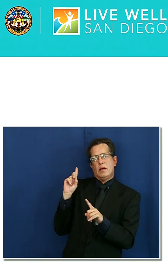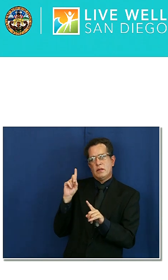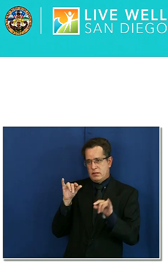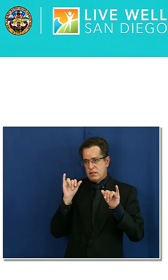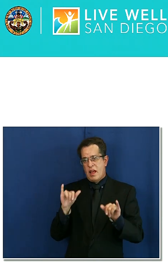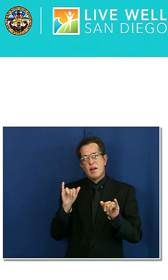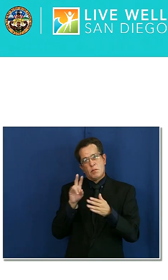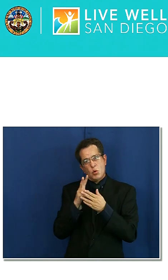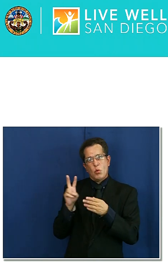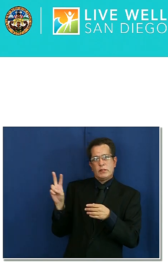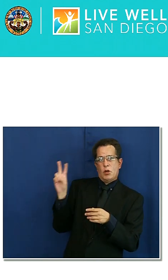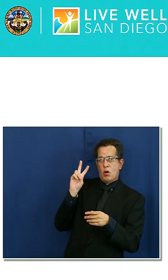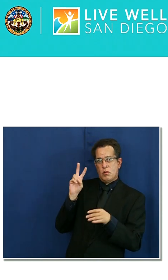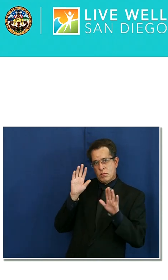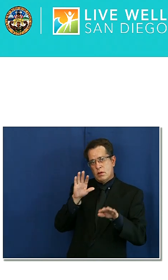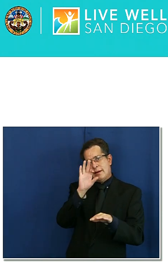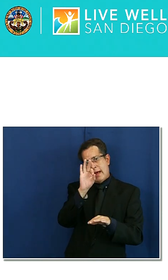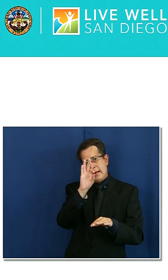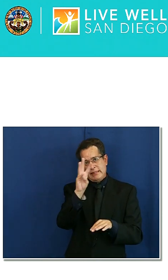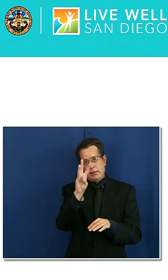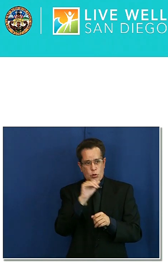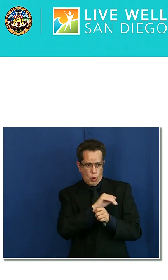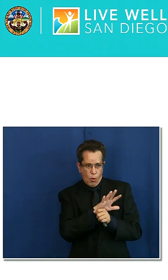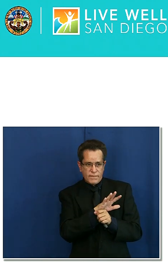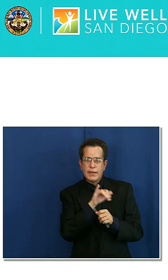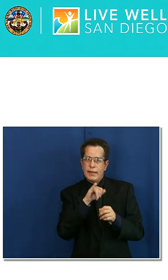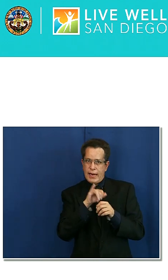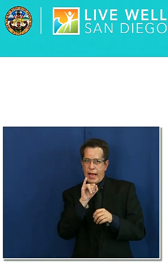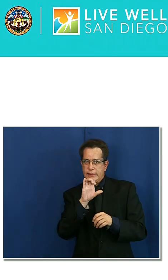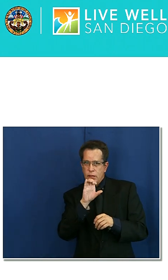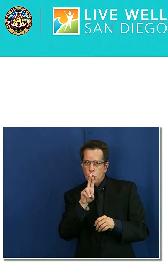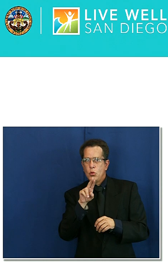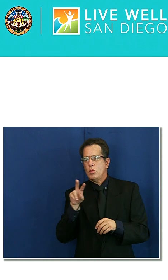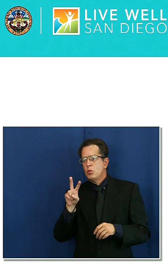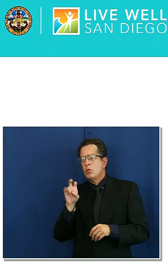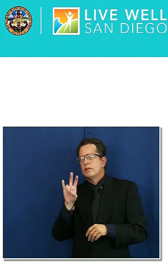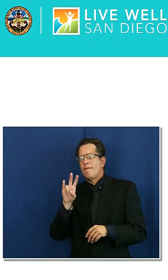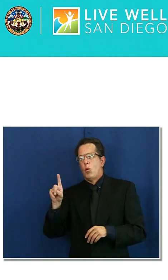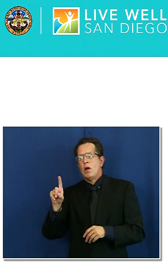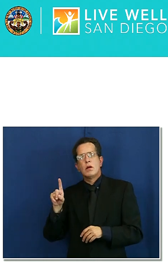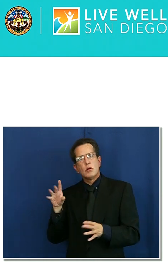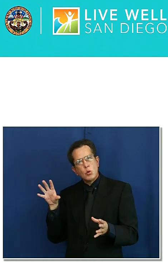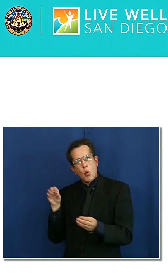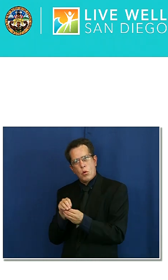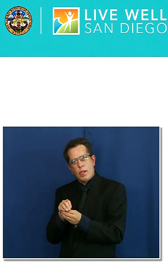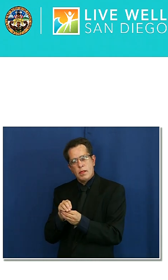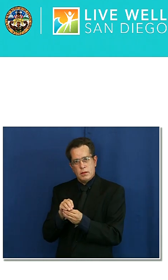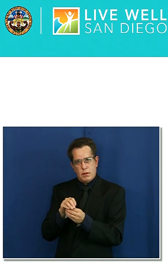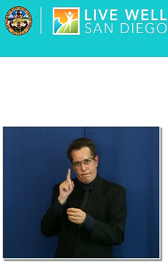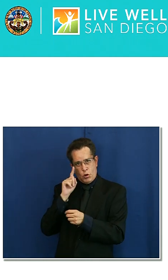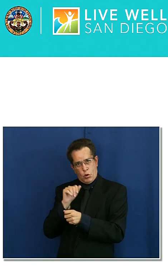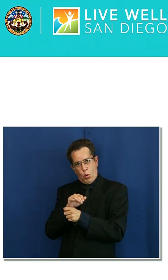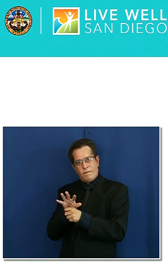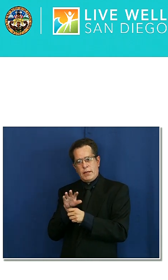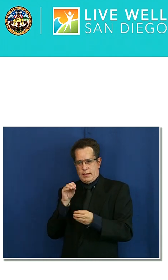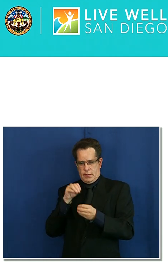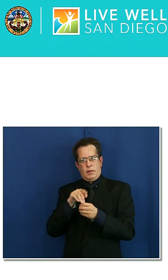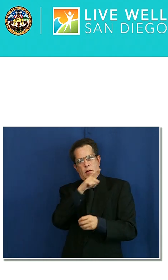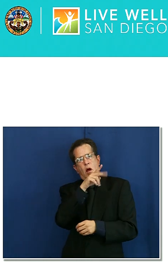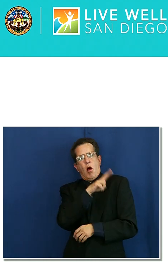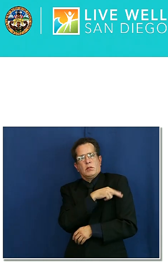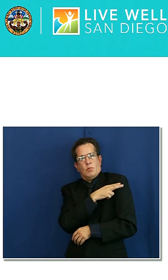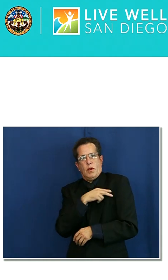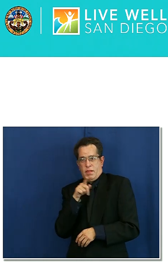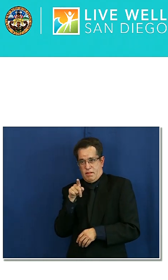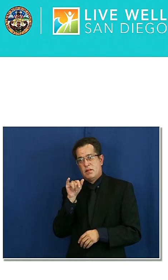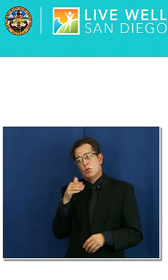from 2 weeks ago. 96 COVID-related in ICU, 271 total COVID-related hospitalizations, so that